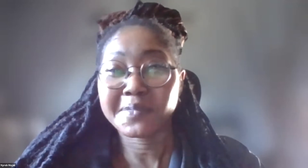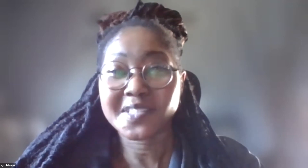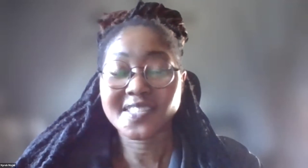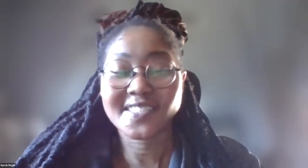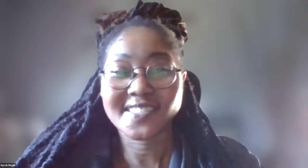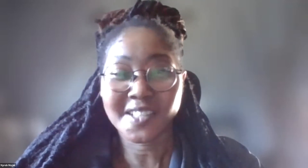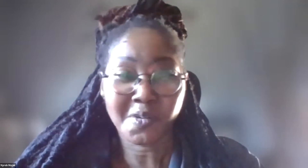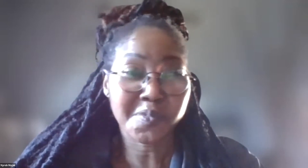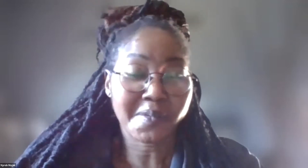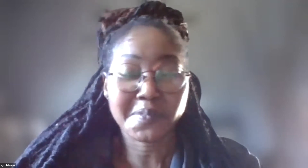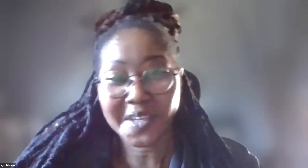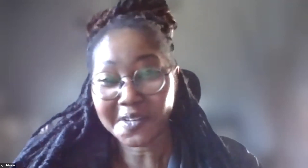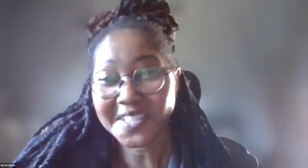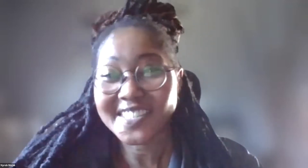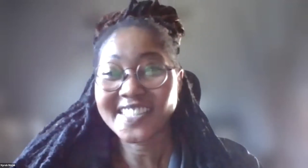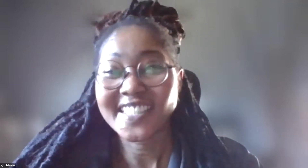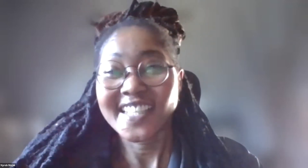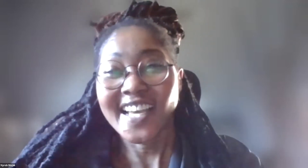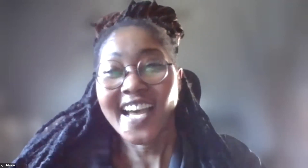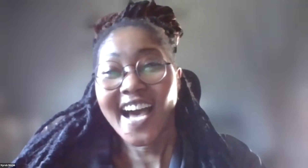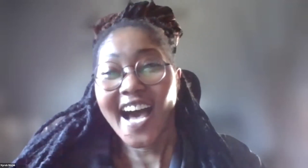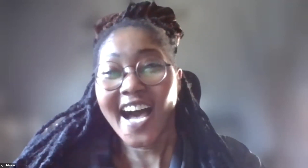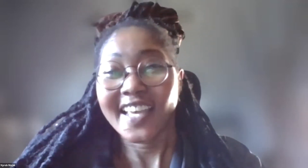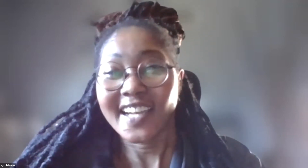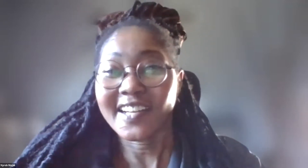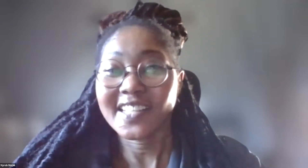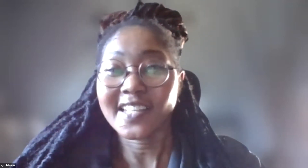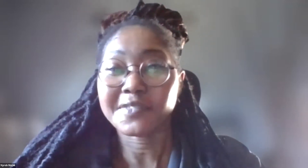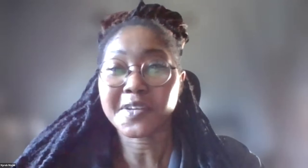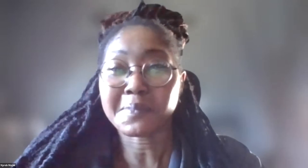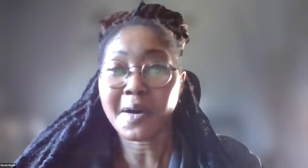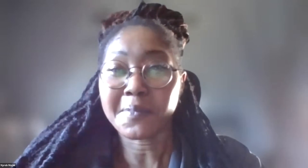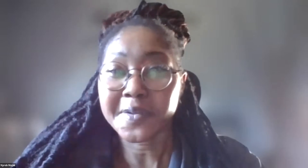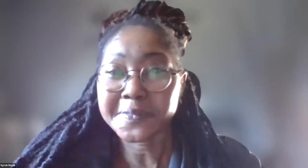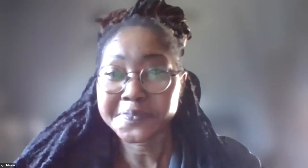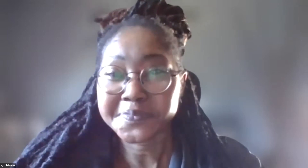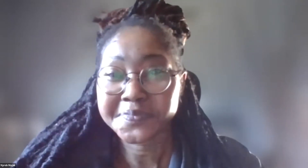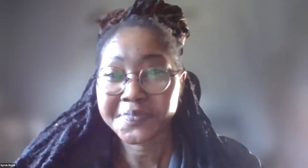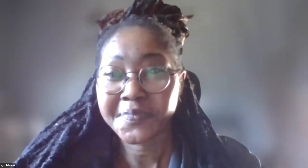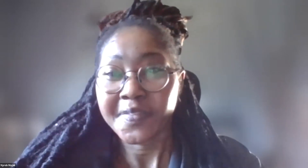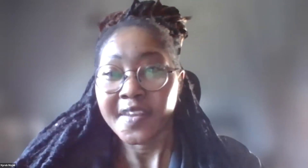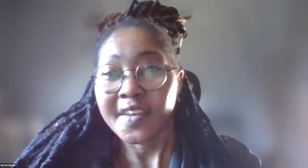My name is Nyaru. I'm a bit nervous. I currently live in Melbourne,